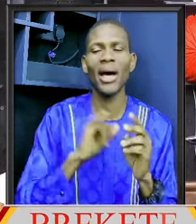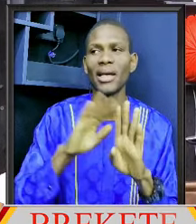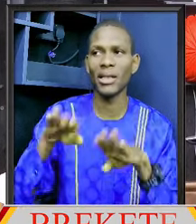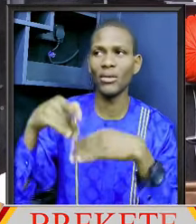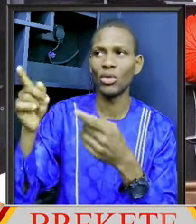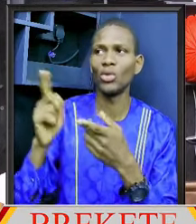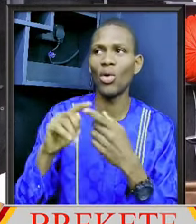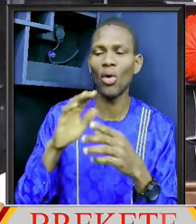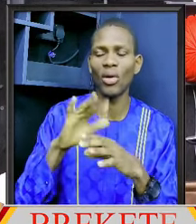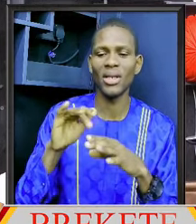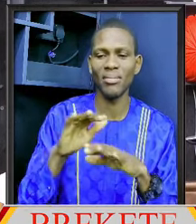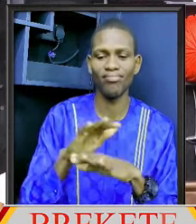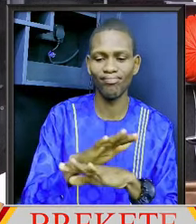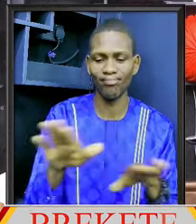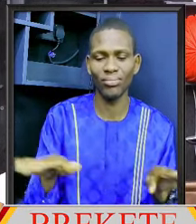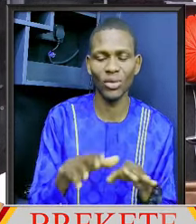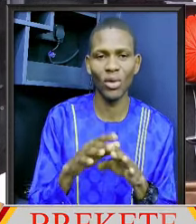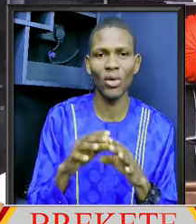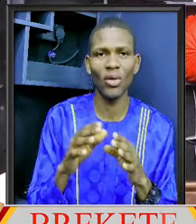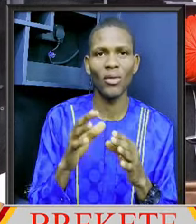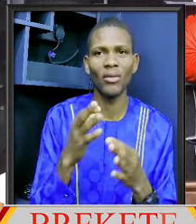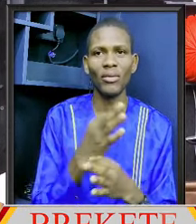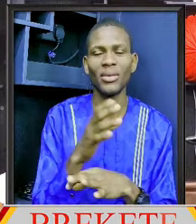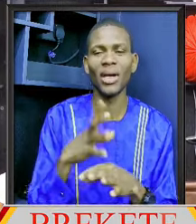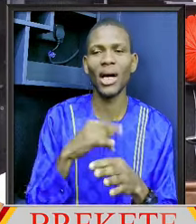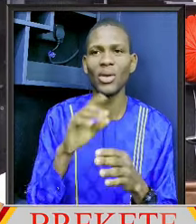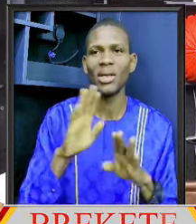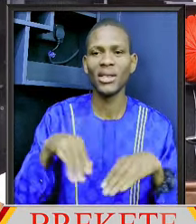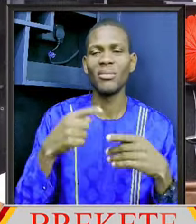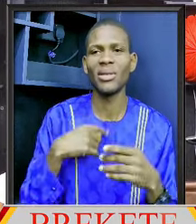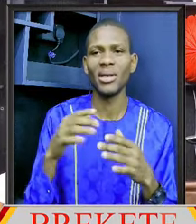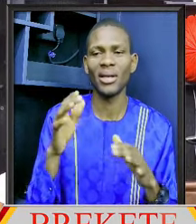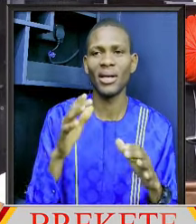you on a platter of gold, and you're giving me attitude.